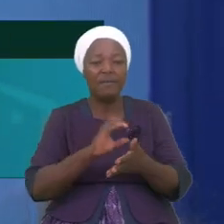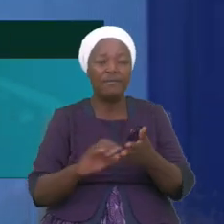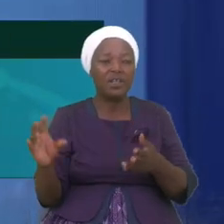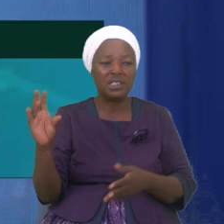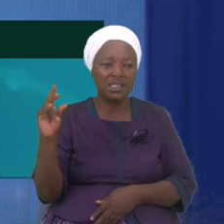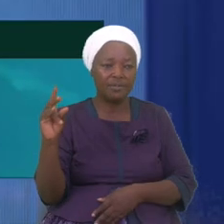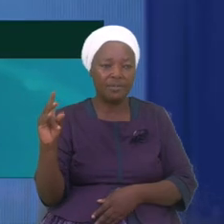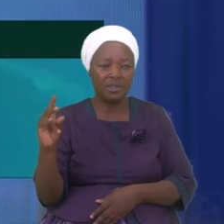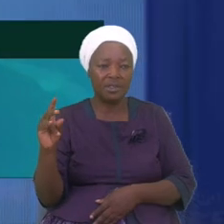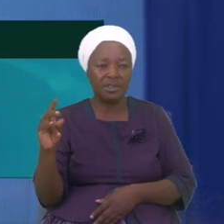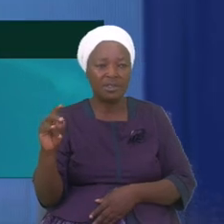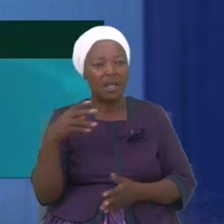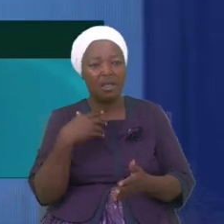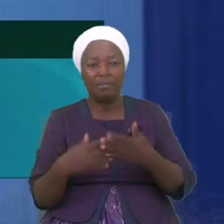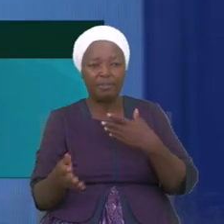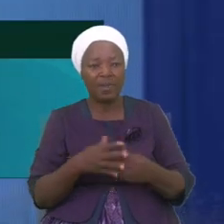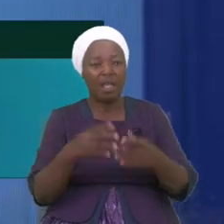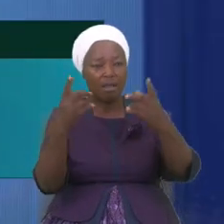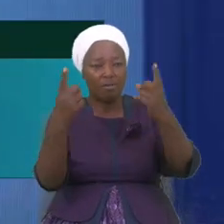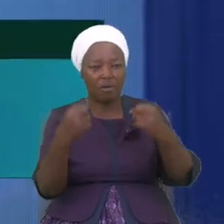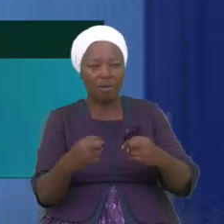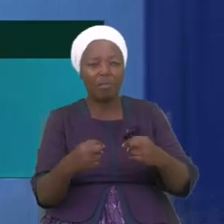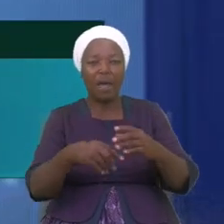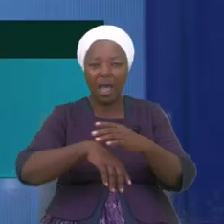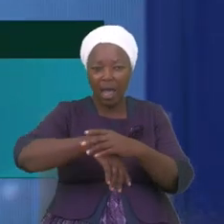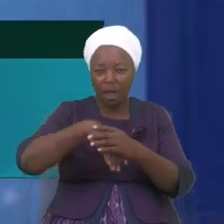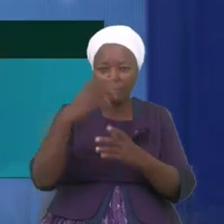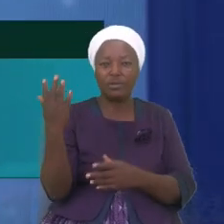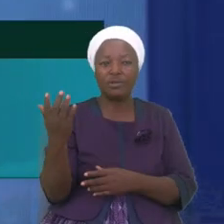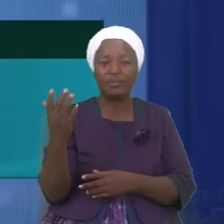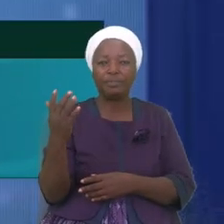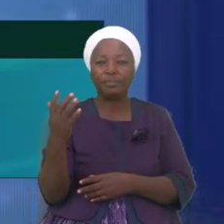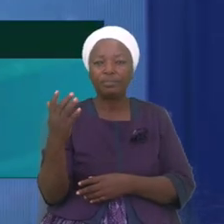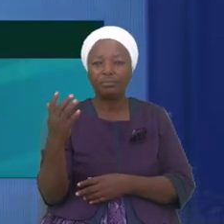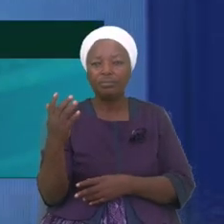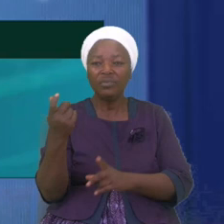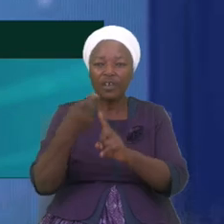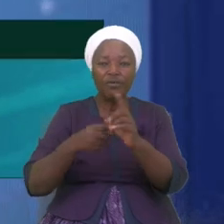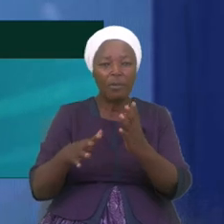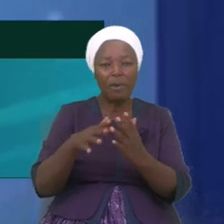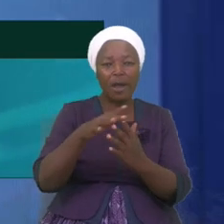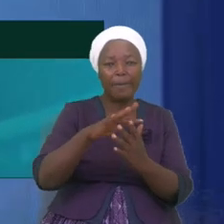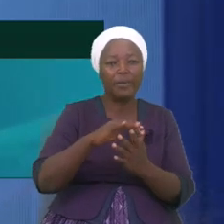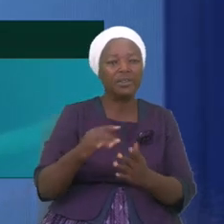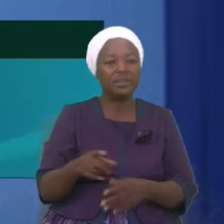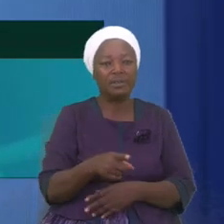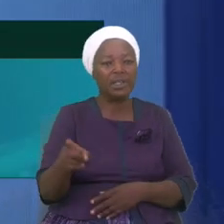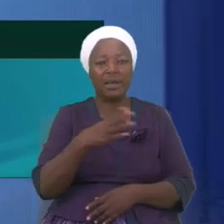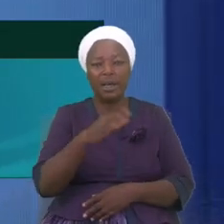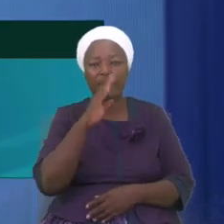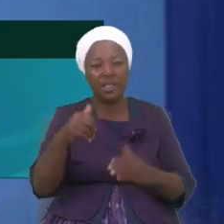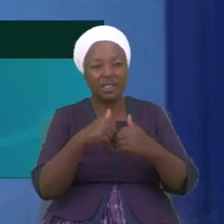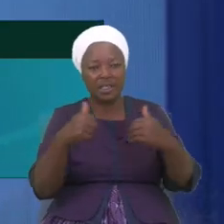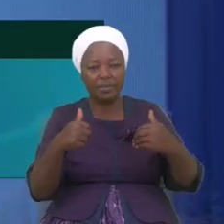17. Wherefore, come out from among them, and be ye